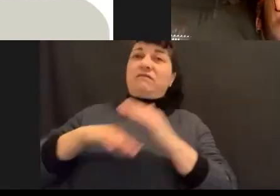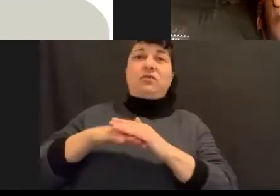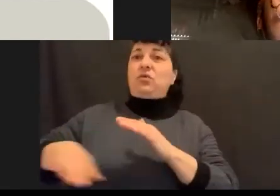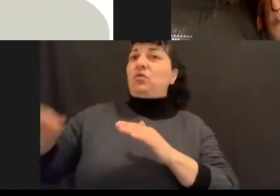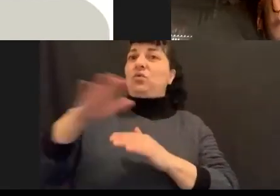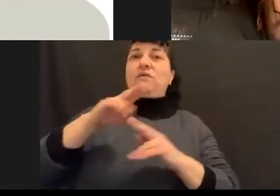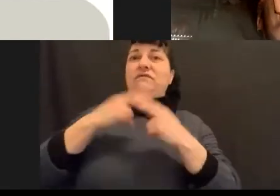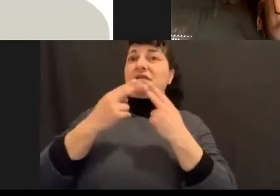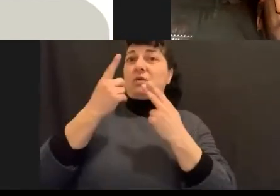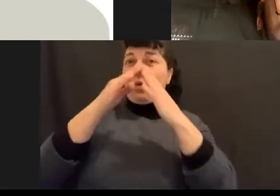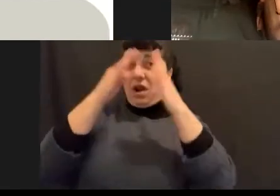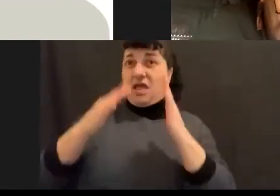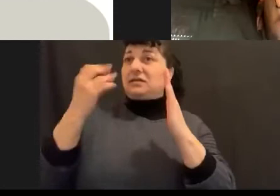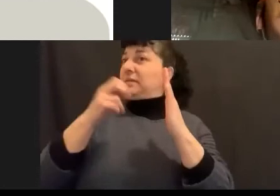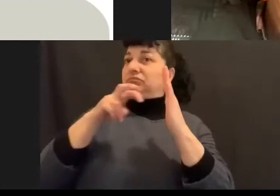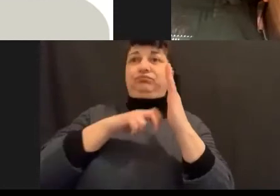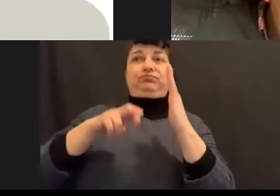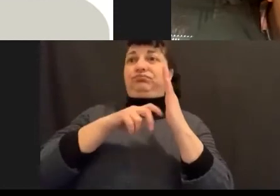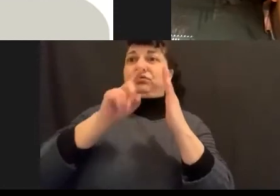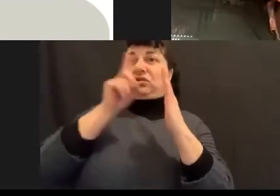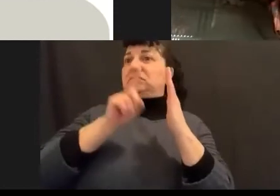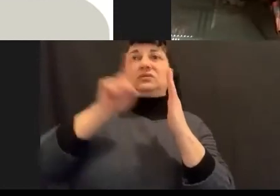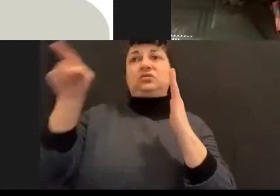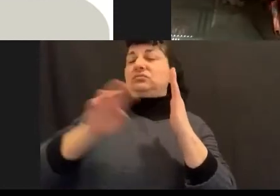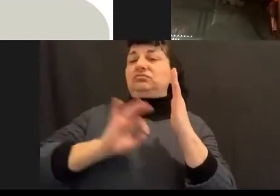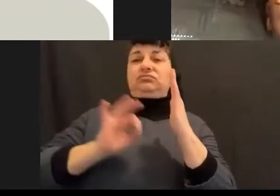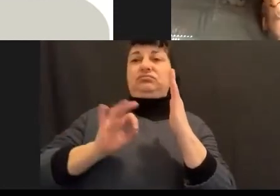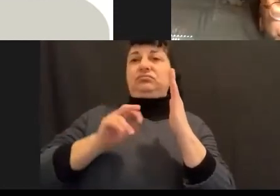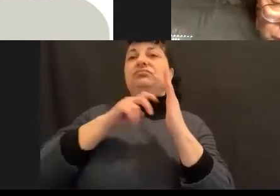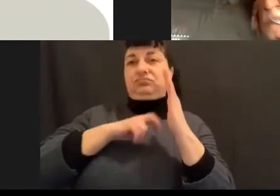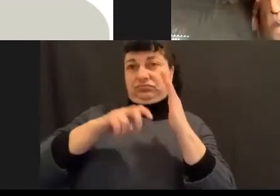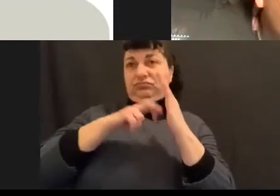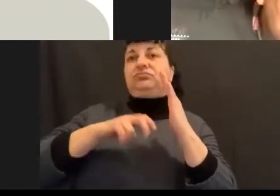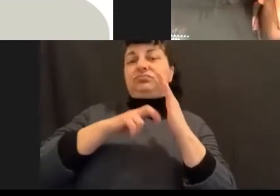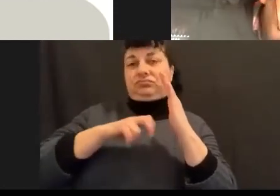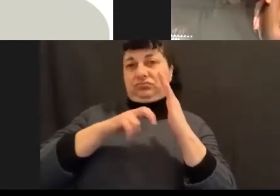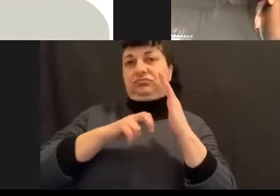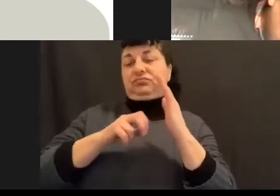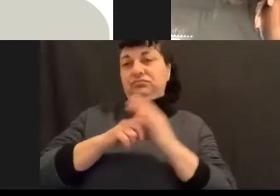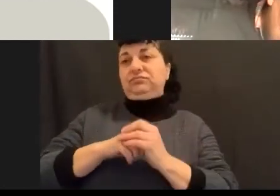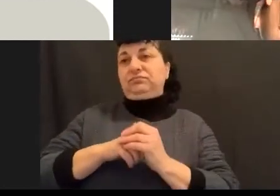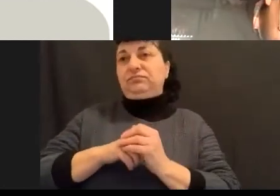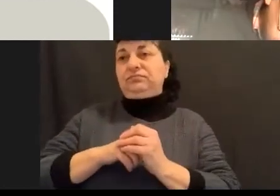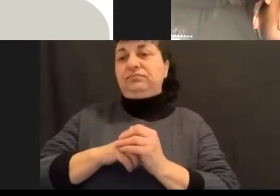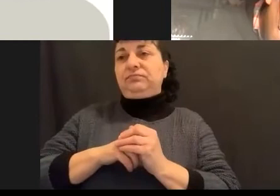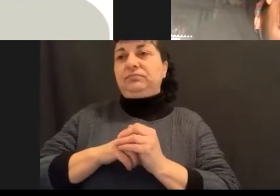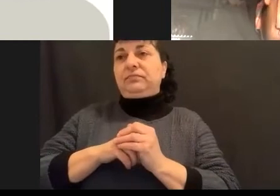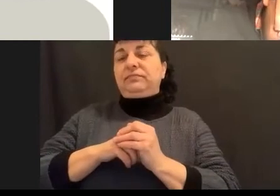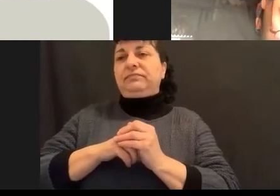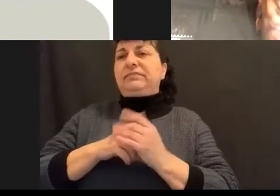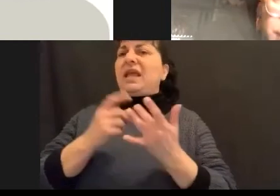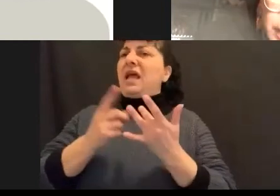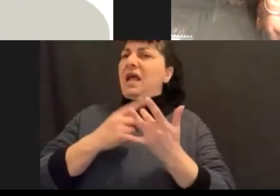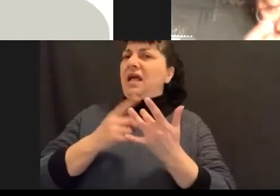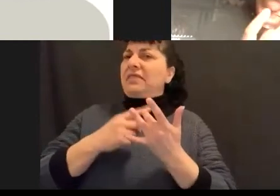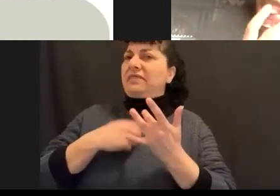in that family, or where somebody has been a high risk primary close contact. Other things that we have seen